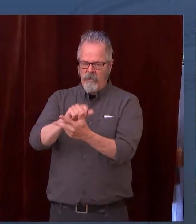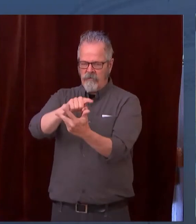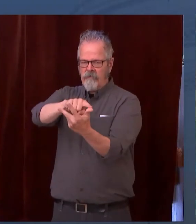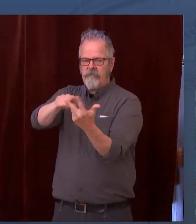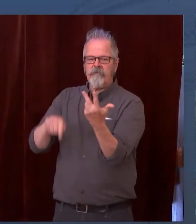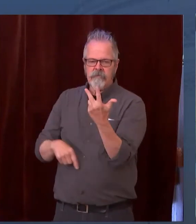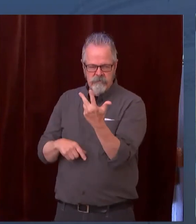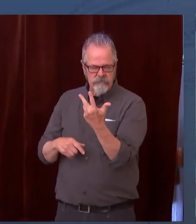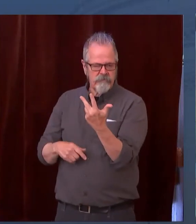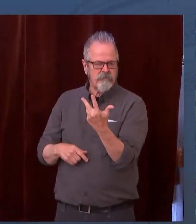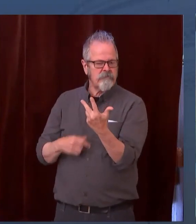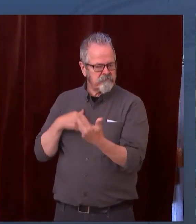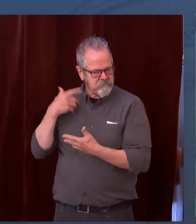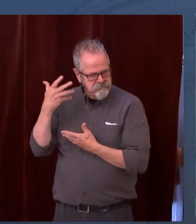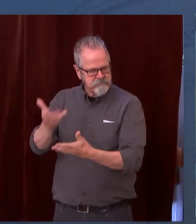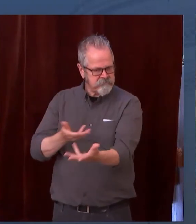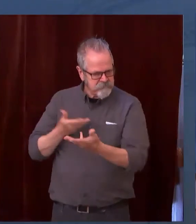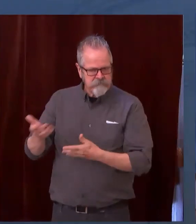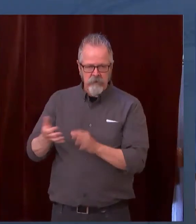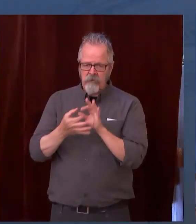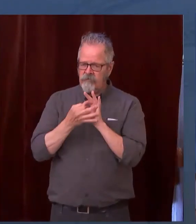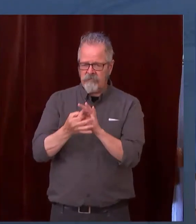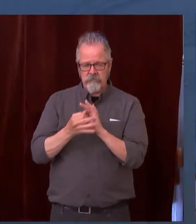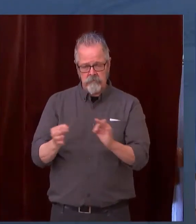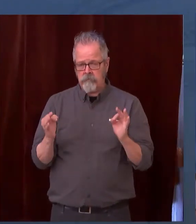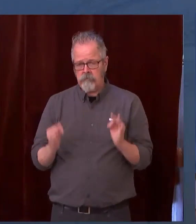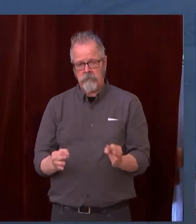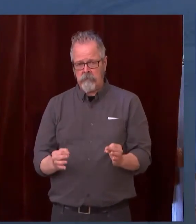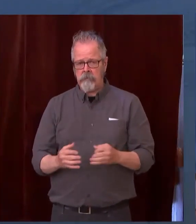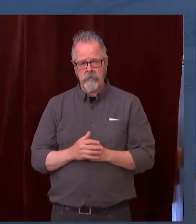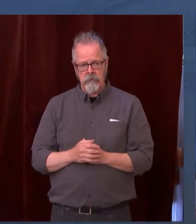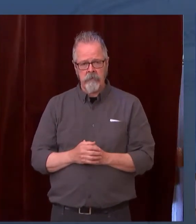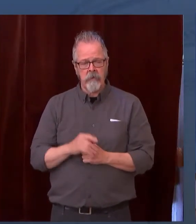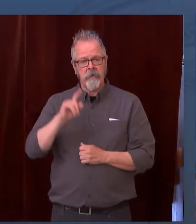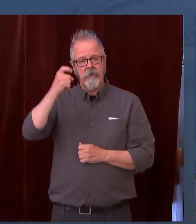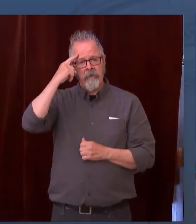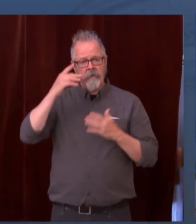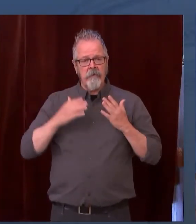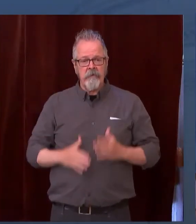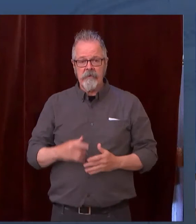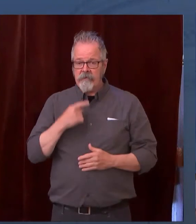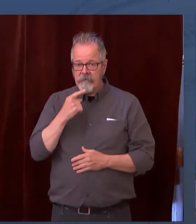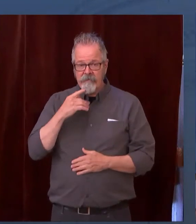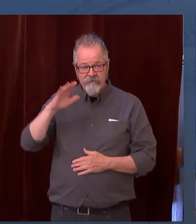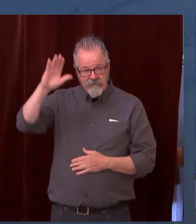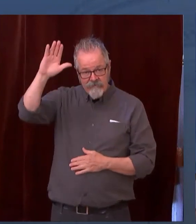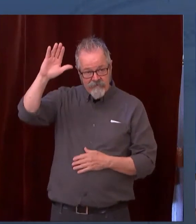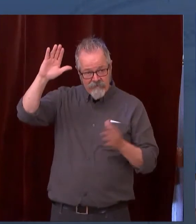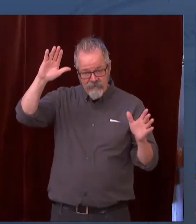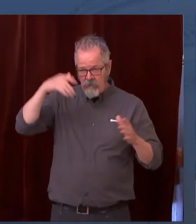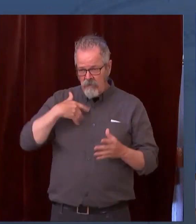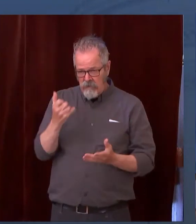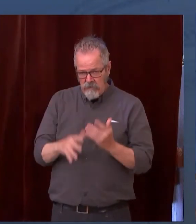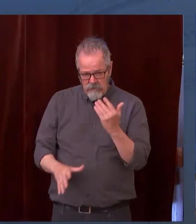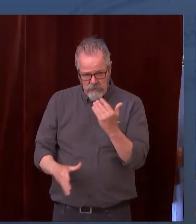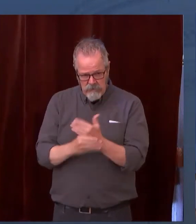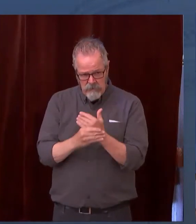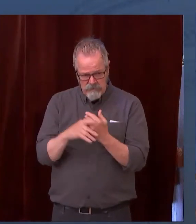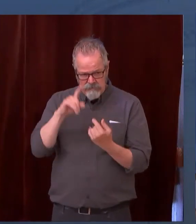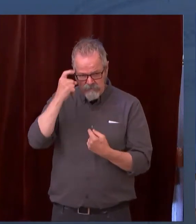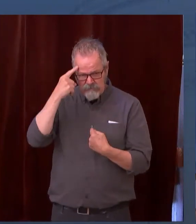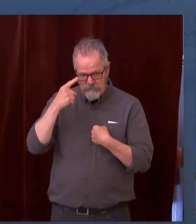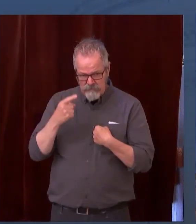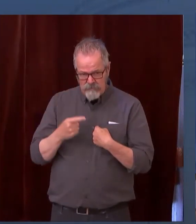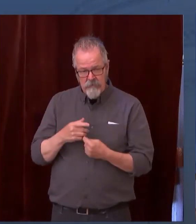engagement that we've had. If I can add something else too, the involvement is not just this rule. We're helping local communities